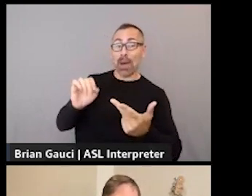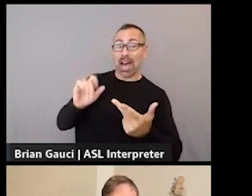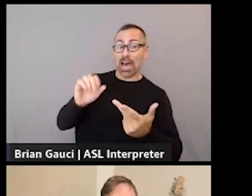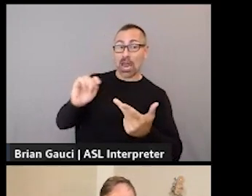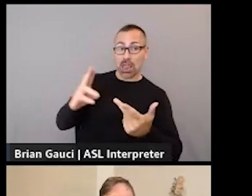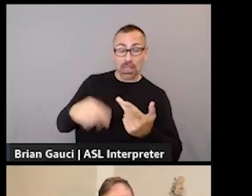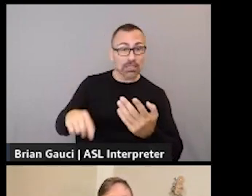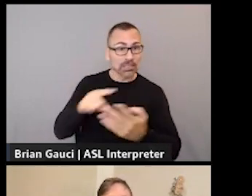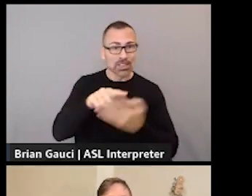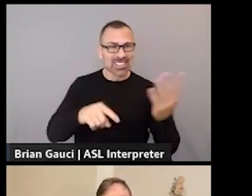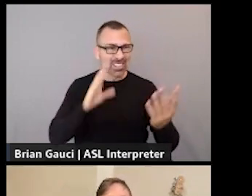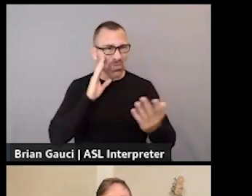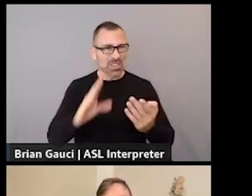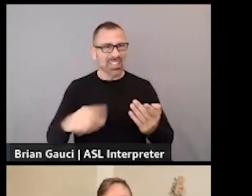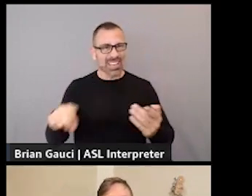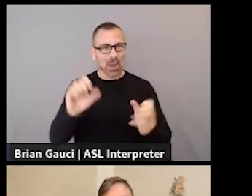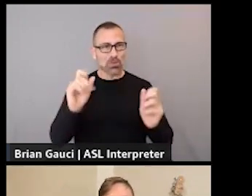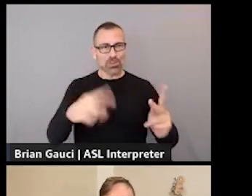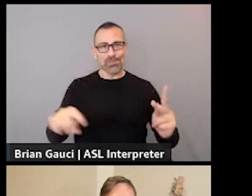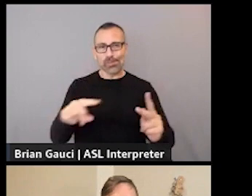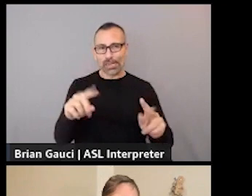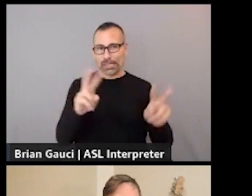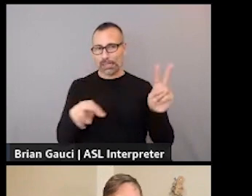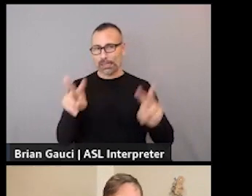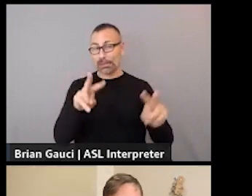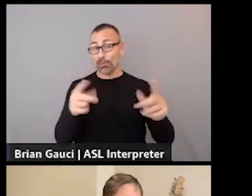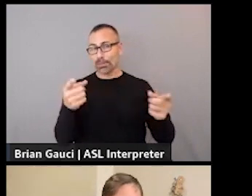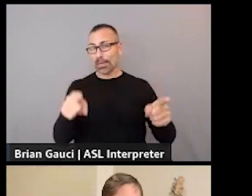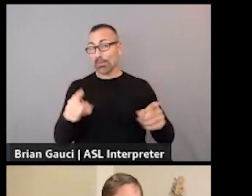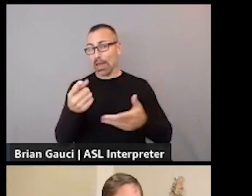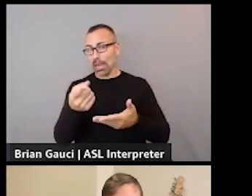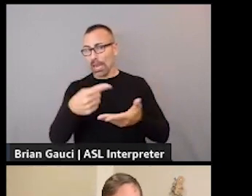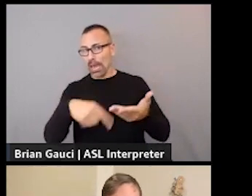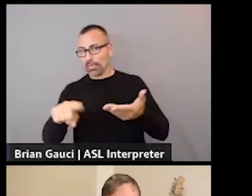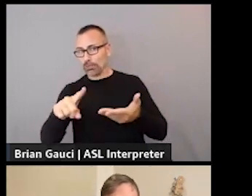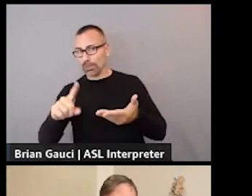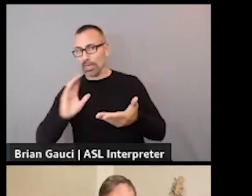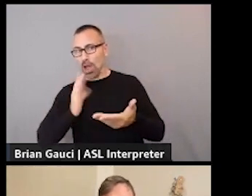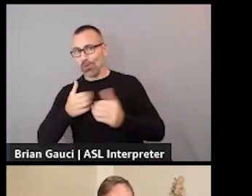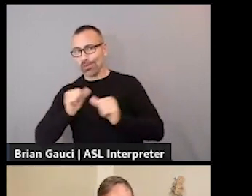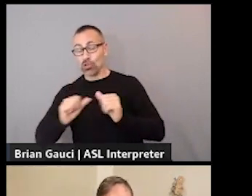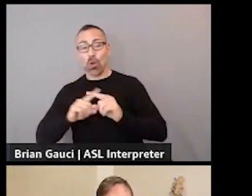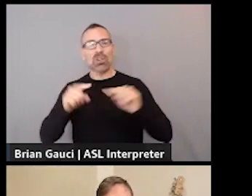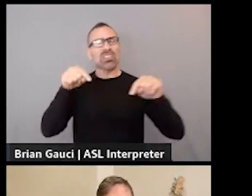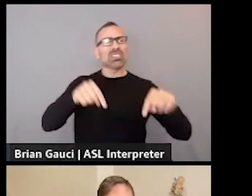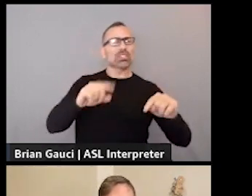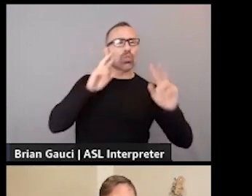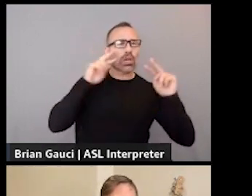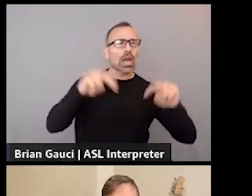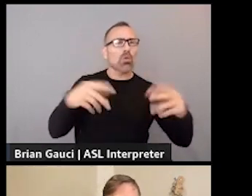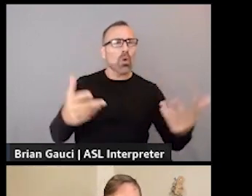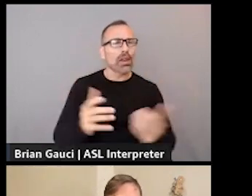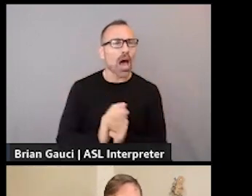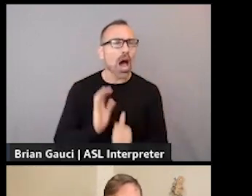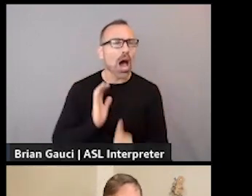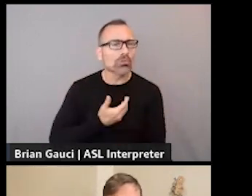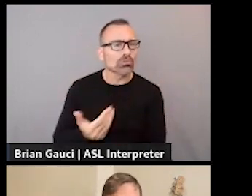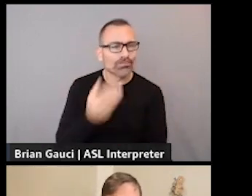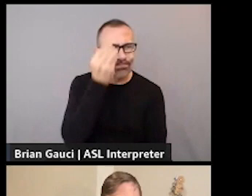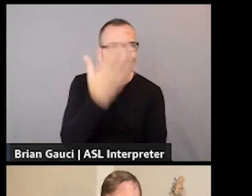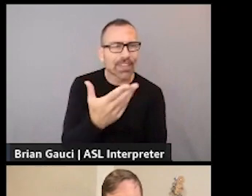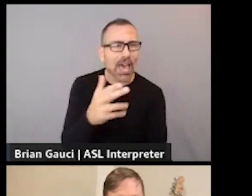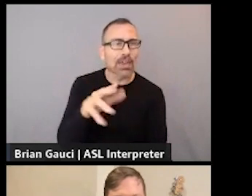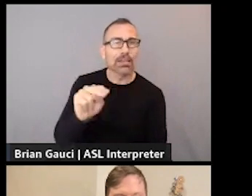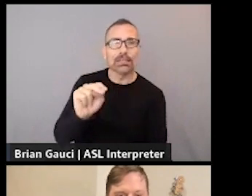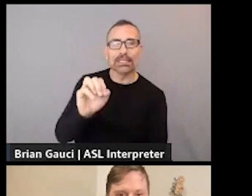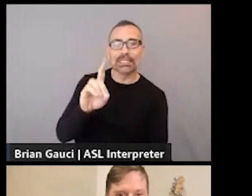So you should come to the full episode next week because this is just a little snippet, but it's going to be addressing our data needs. So the shop's having some pain points